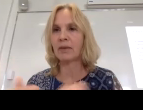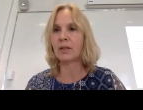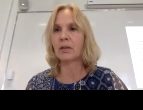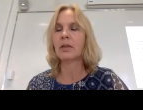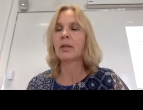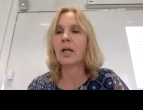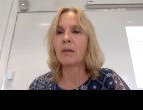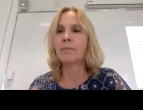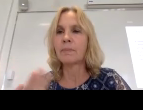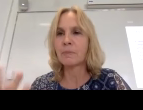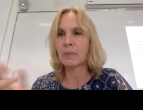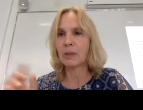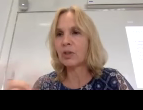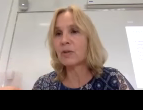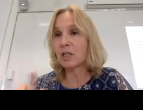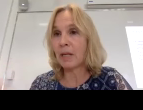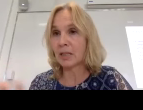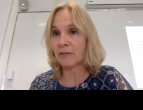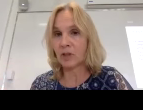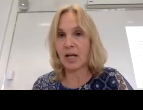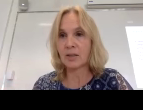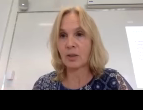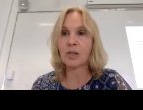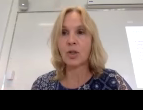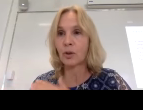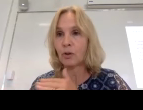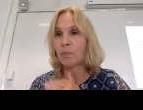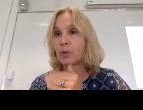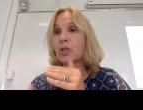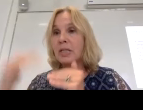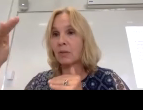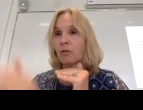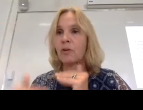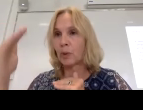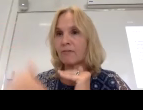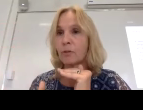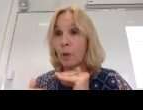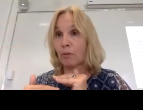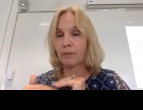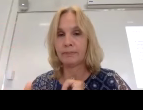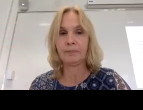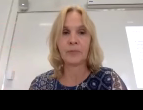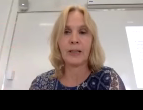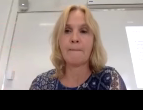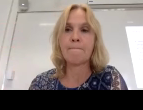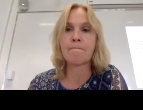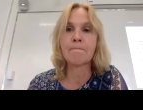also at the when you do the semantic level task. It should occur, you should see it reverberate for both.